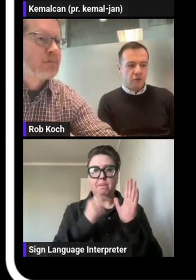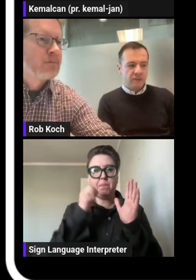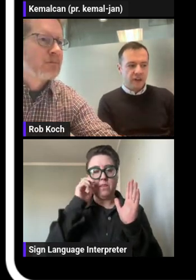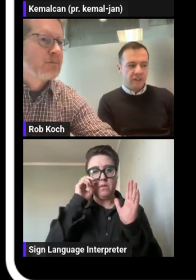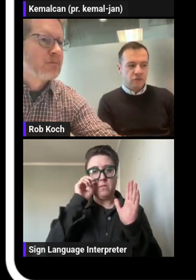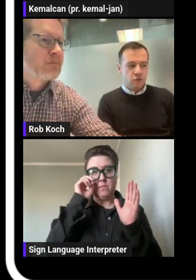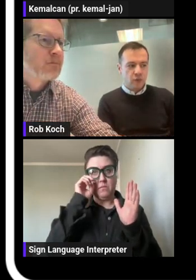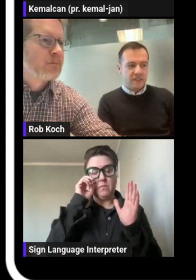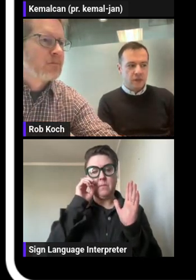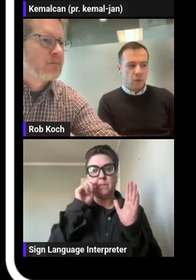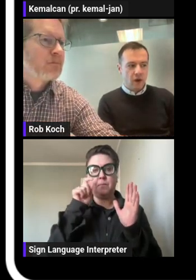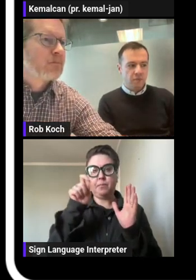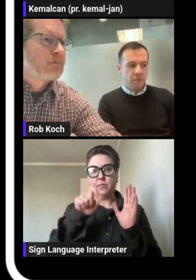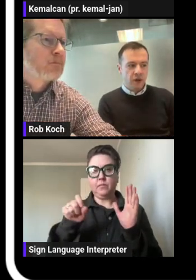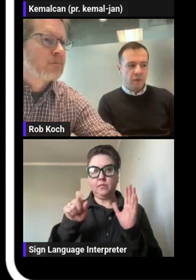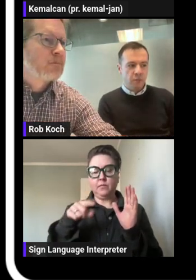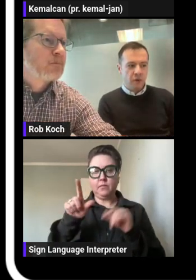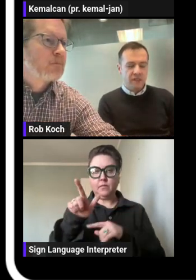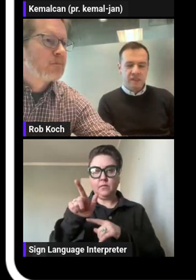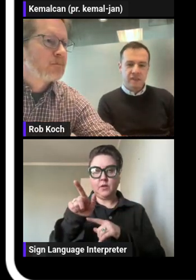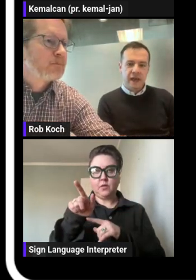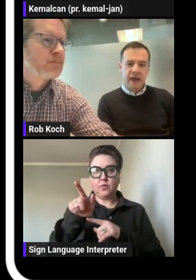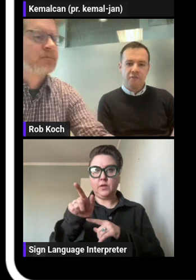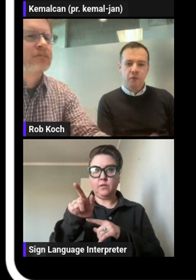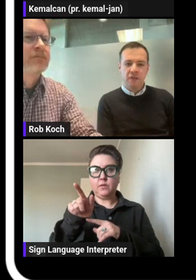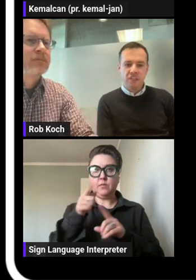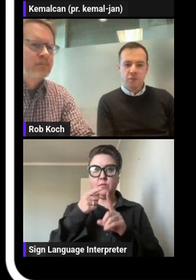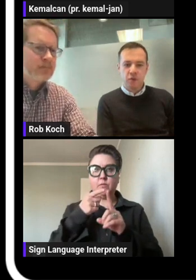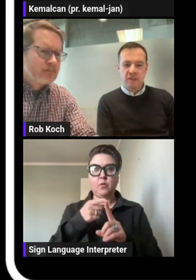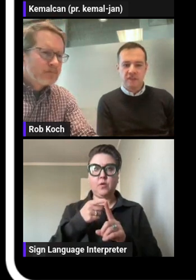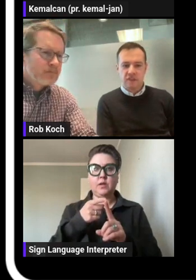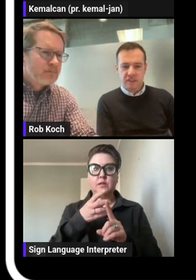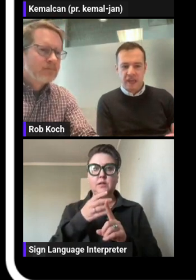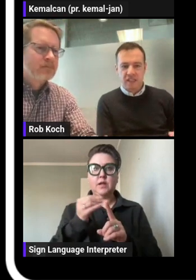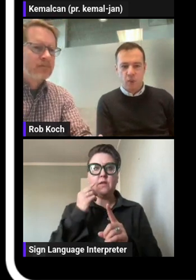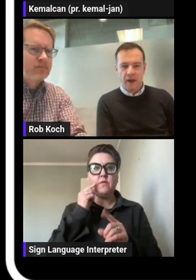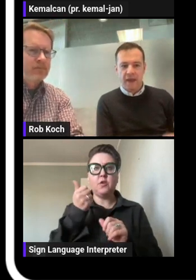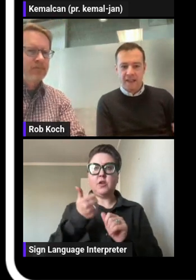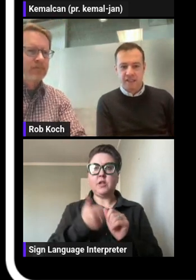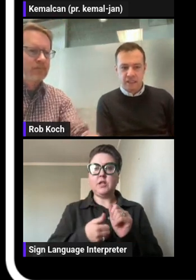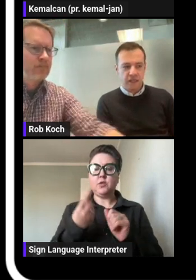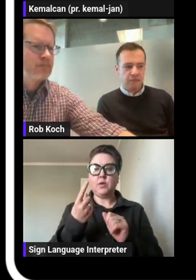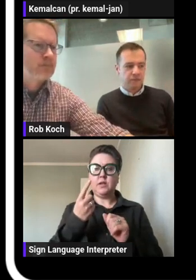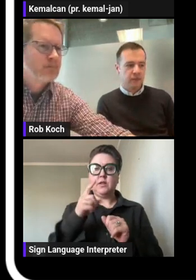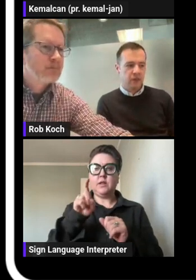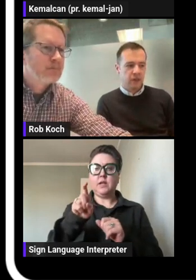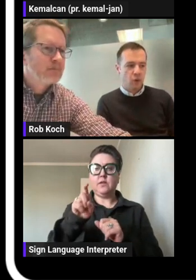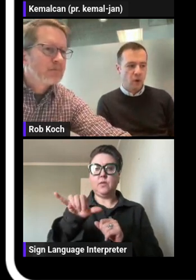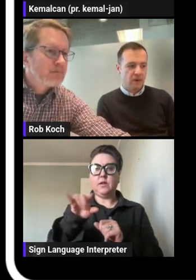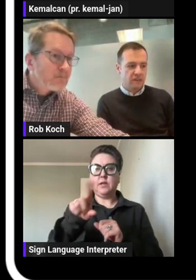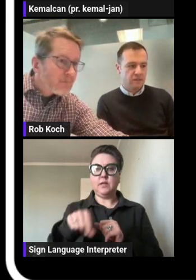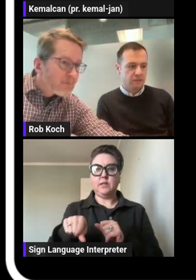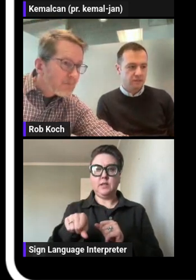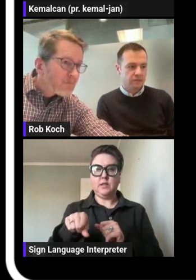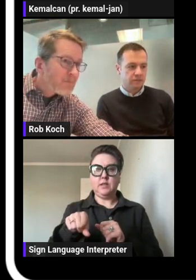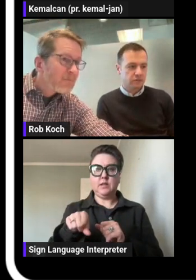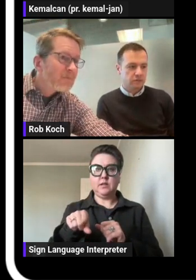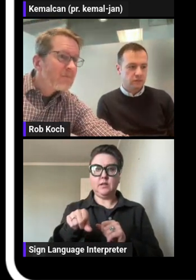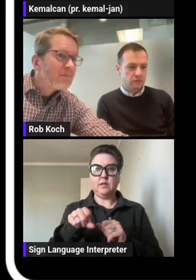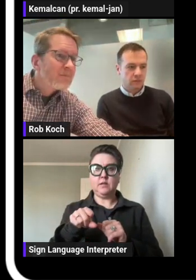So therefore, there are 21 points, and for each point, there is X, Y, and Z